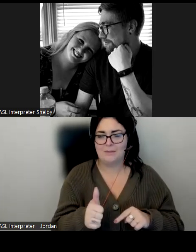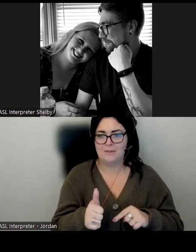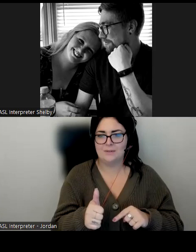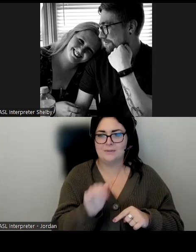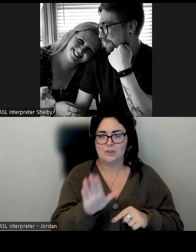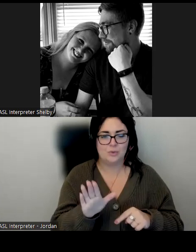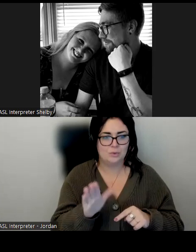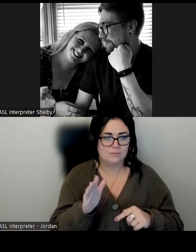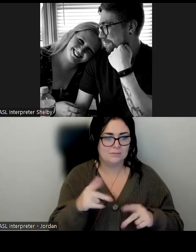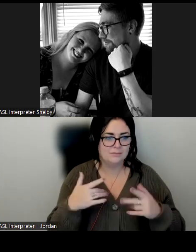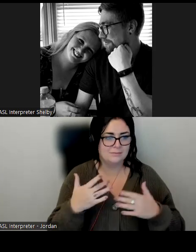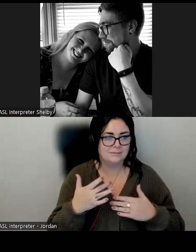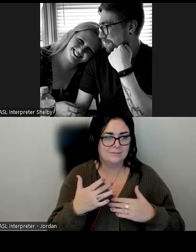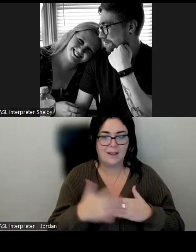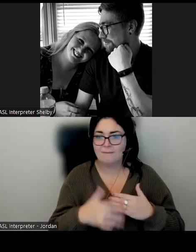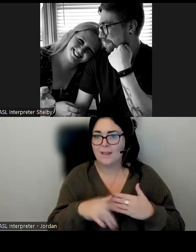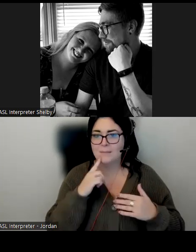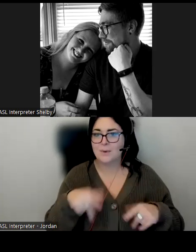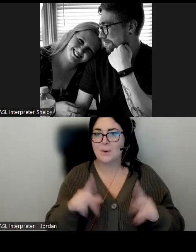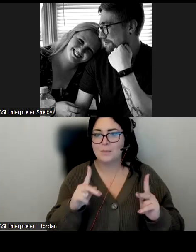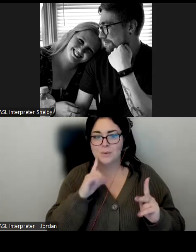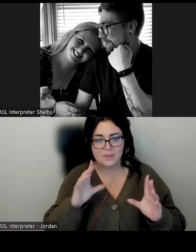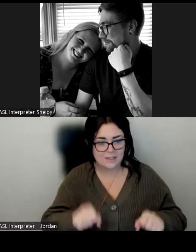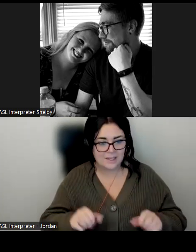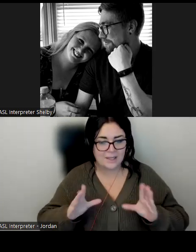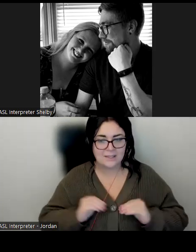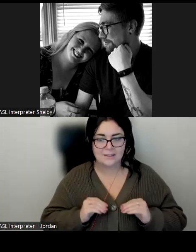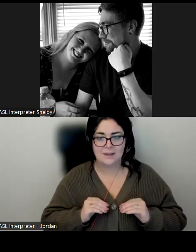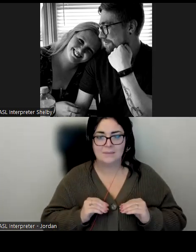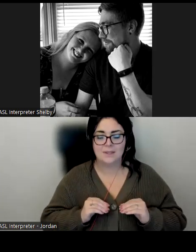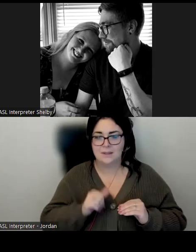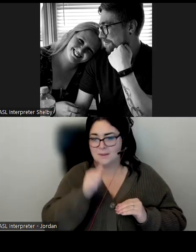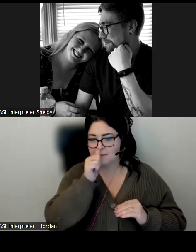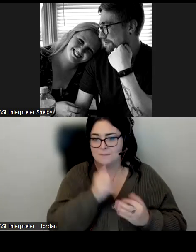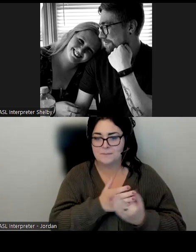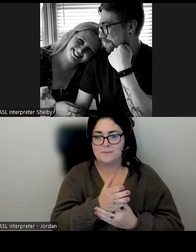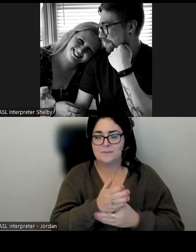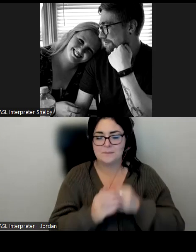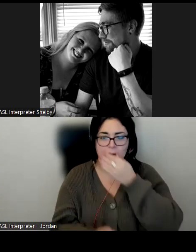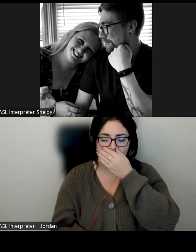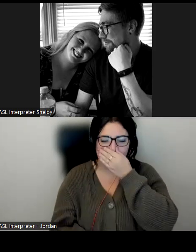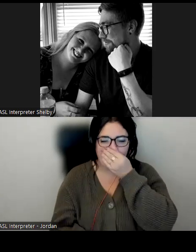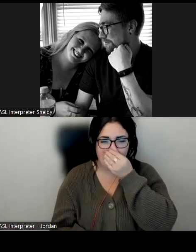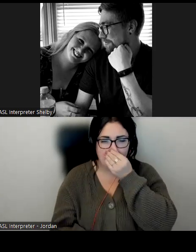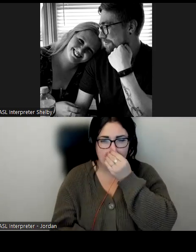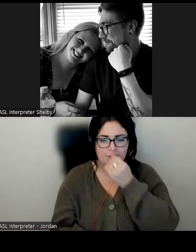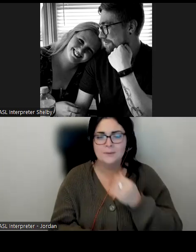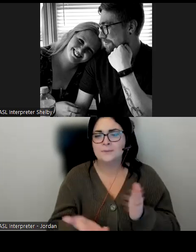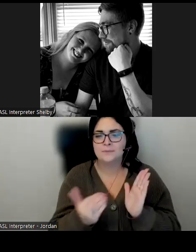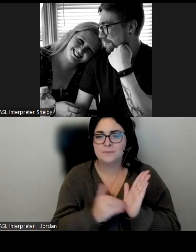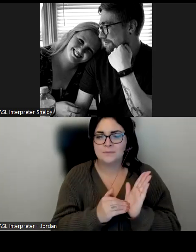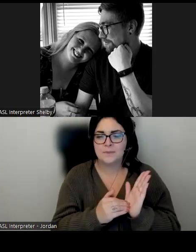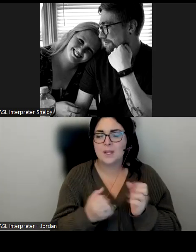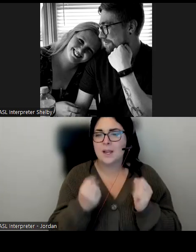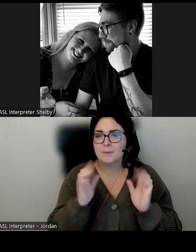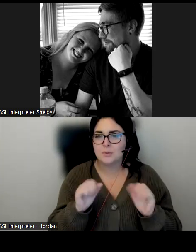the ability to cope with that. And it's very individual in terms of how much you can provide